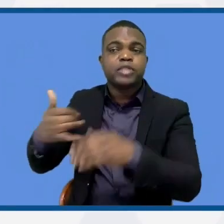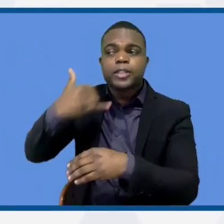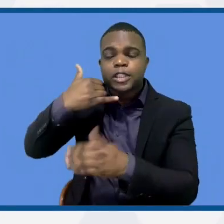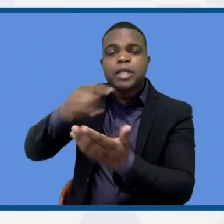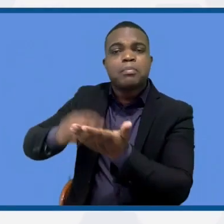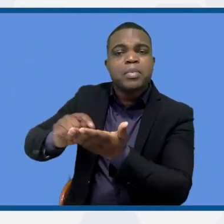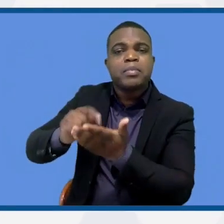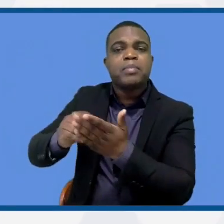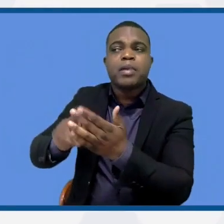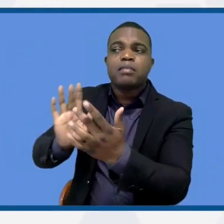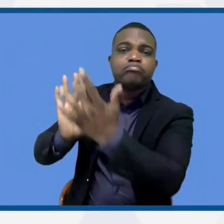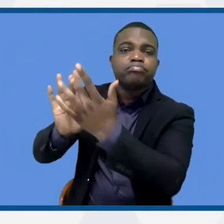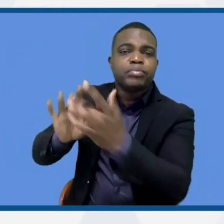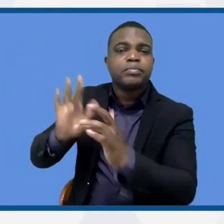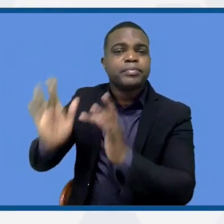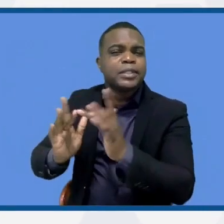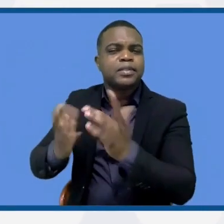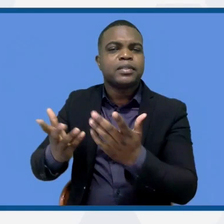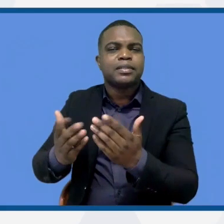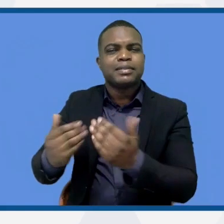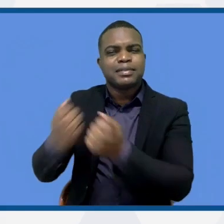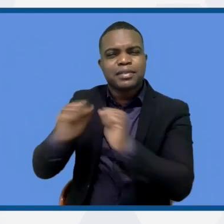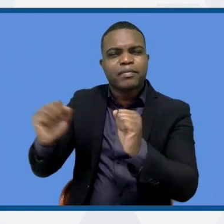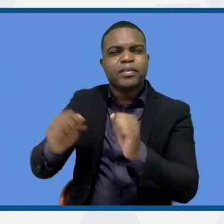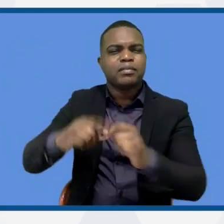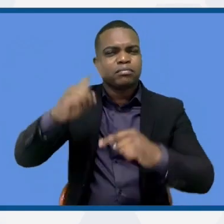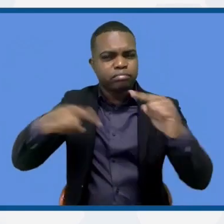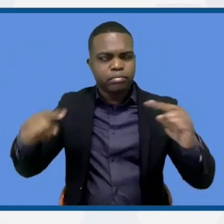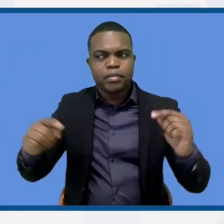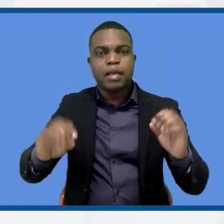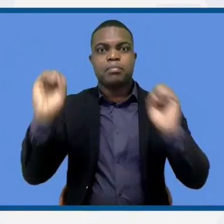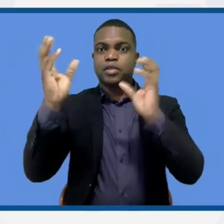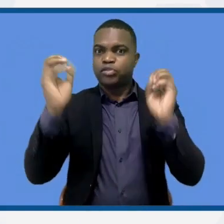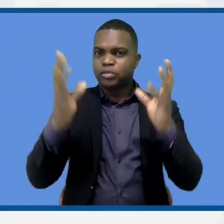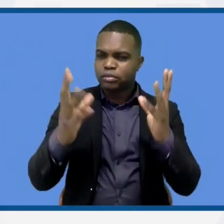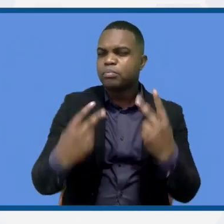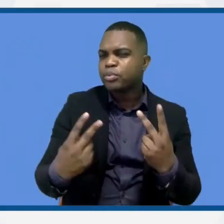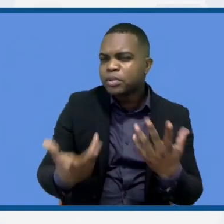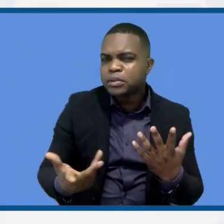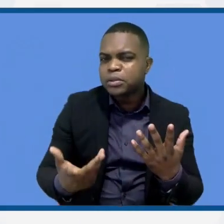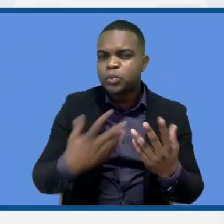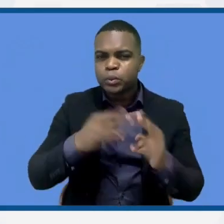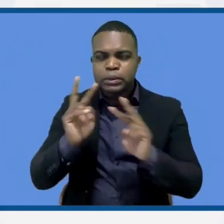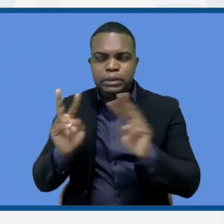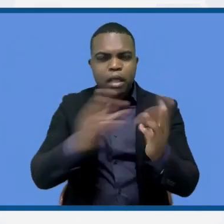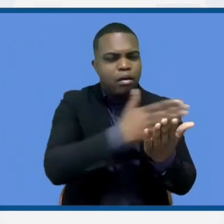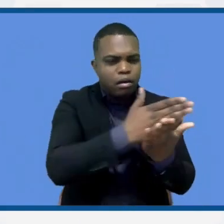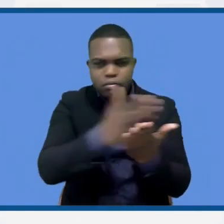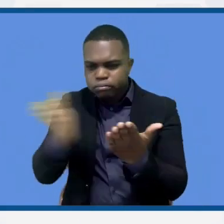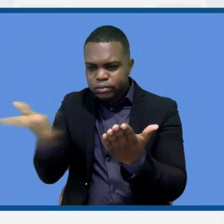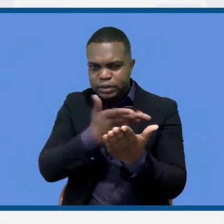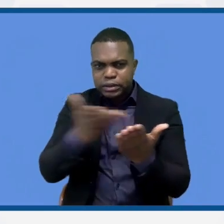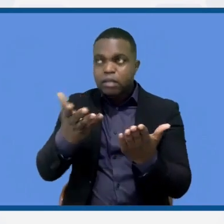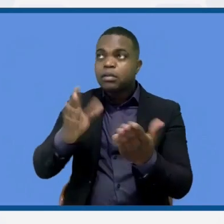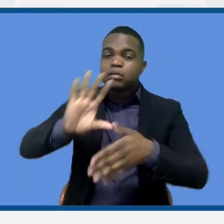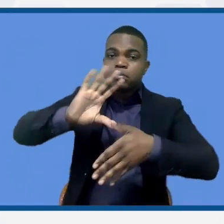and investments into resilient infrastructure is not yet embedded in our DNA. The